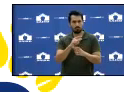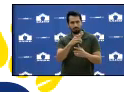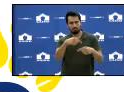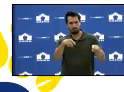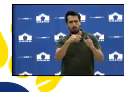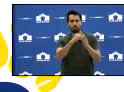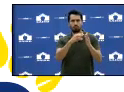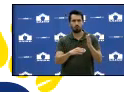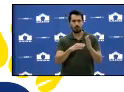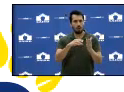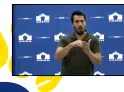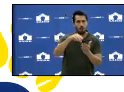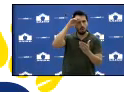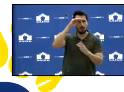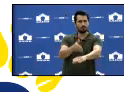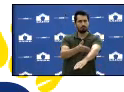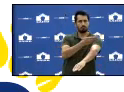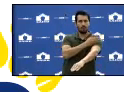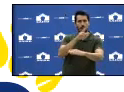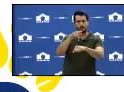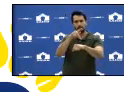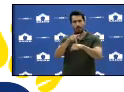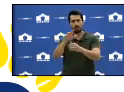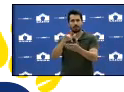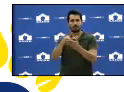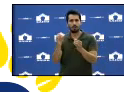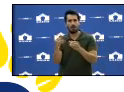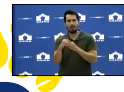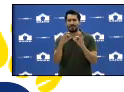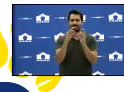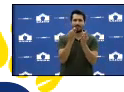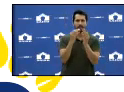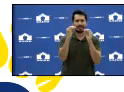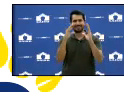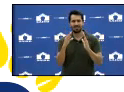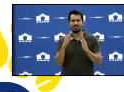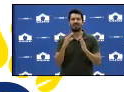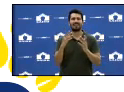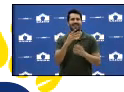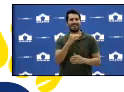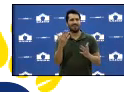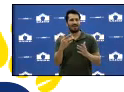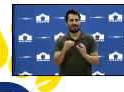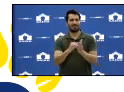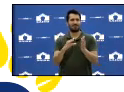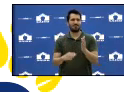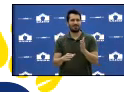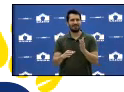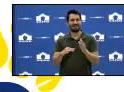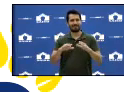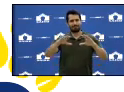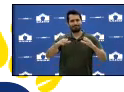student learning. And then by our principal, our central office, our teachers, the family, and most importantly, the student.